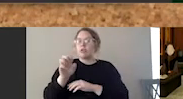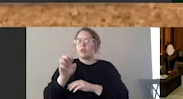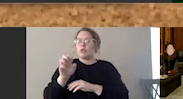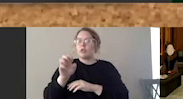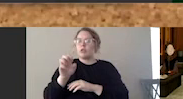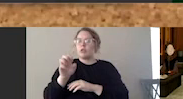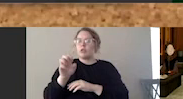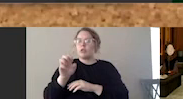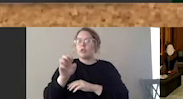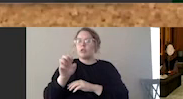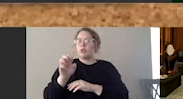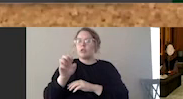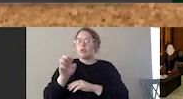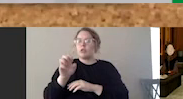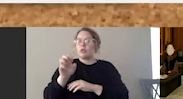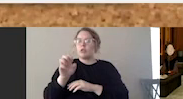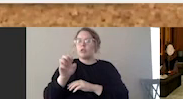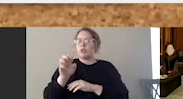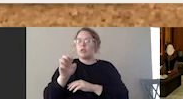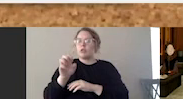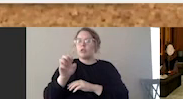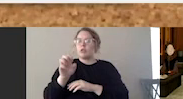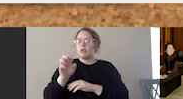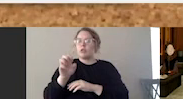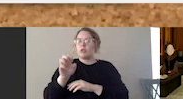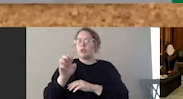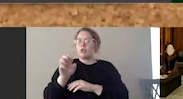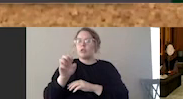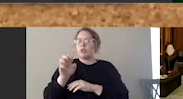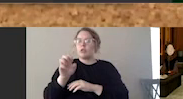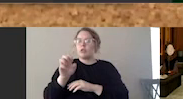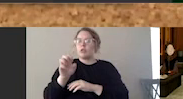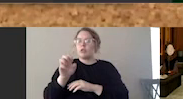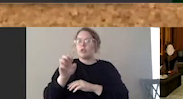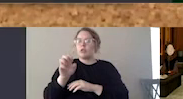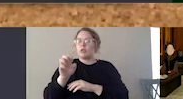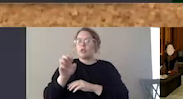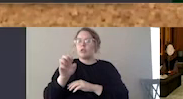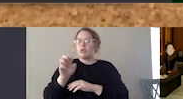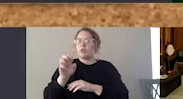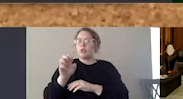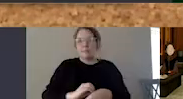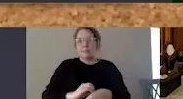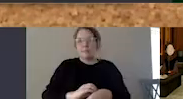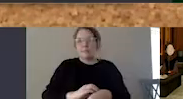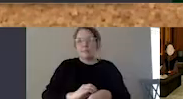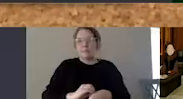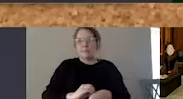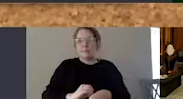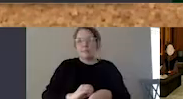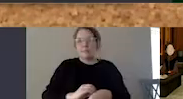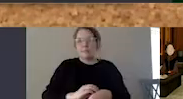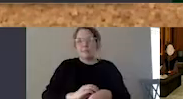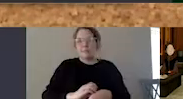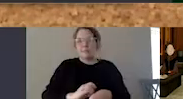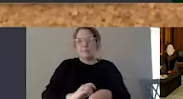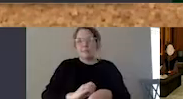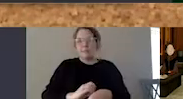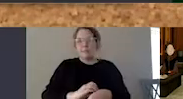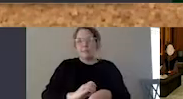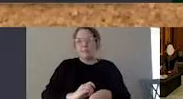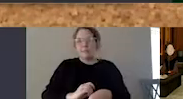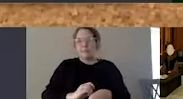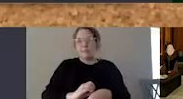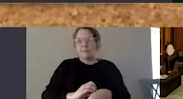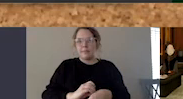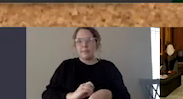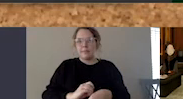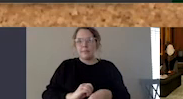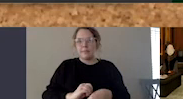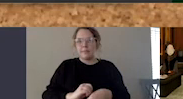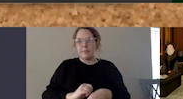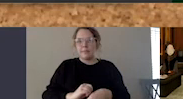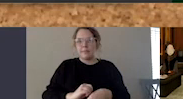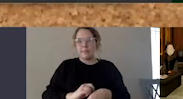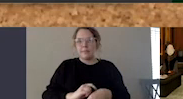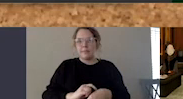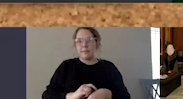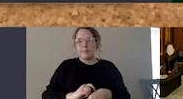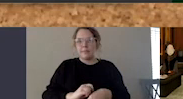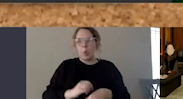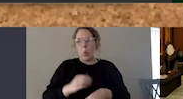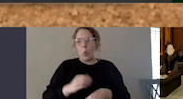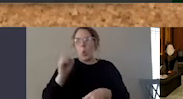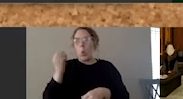why. Give me a sec. Is it because you didn't put that hash mark? Because I didn't put, yep, that should